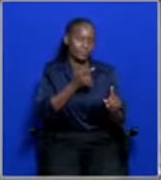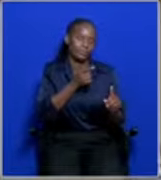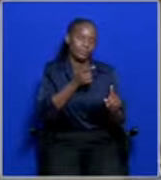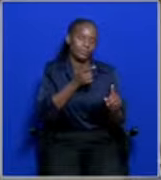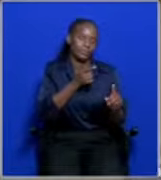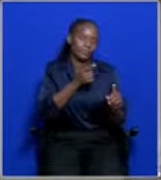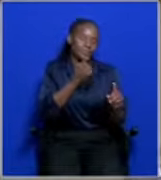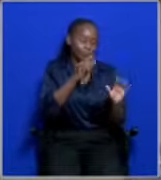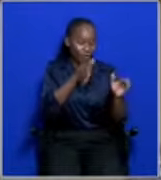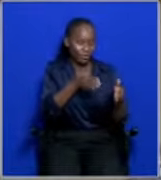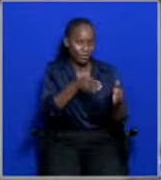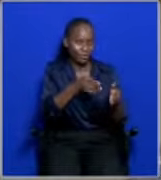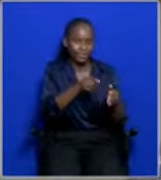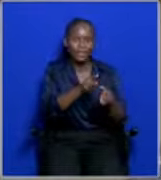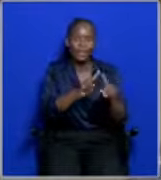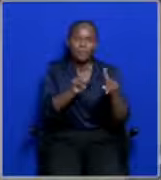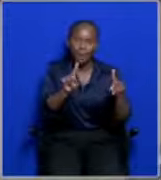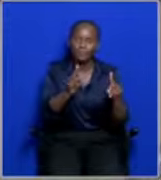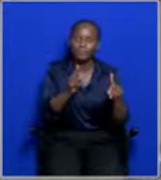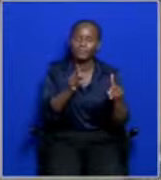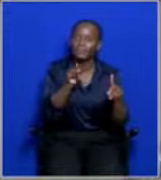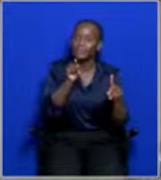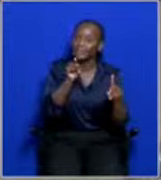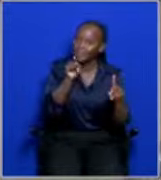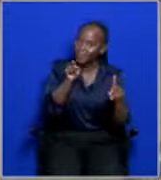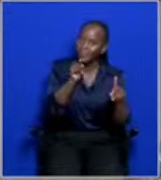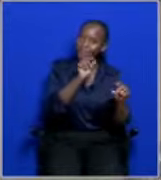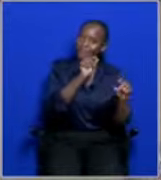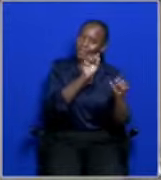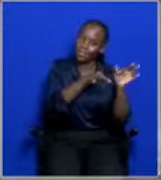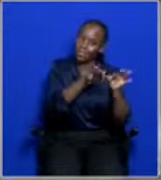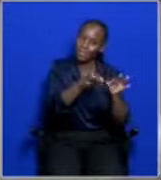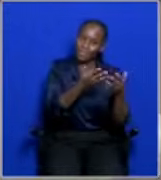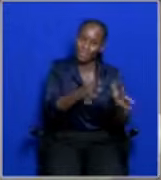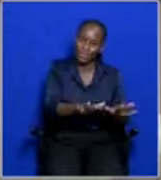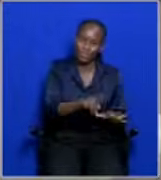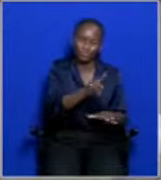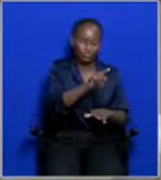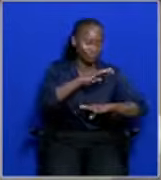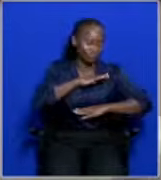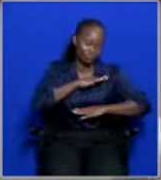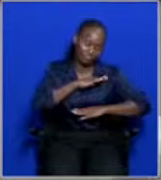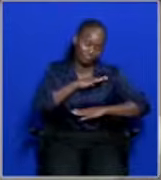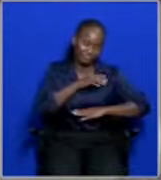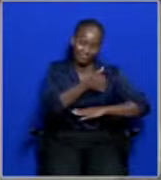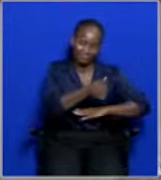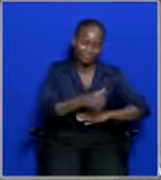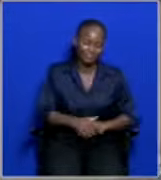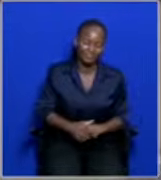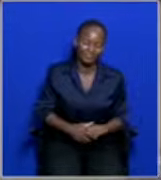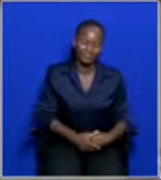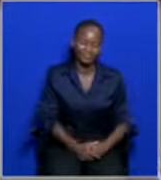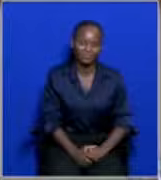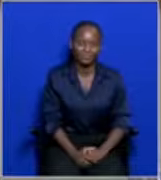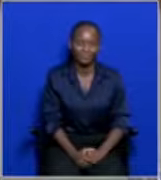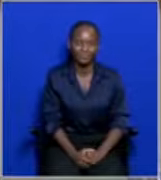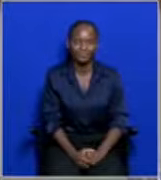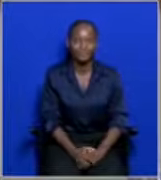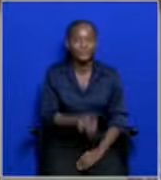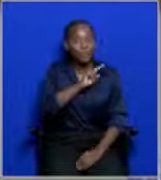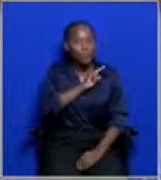after 52. All right. So I've taken care of that part of things Thank to you. follow up on the questions that the commissioners had